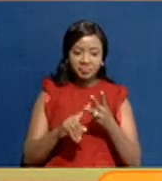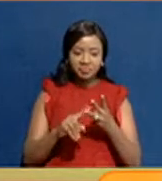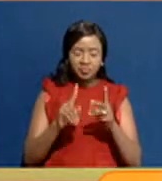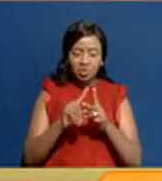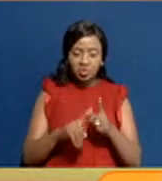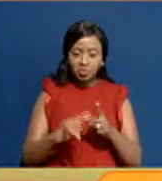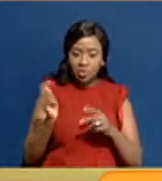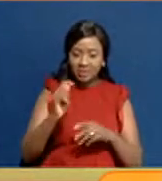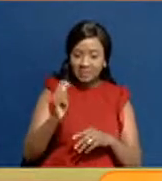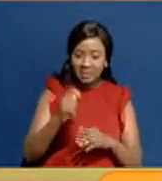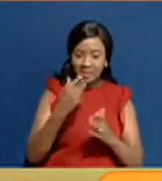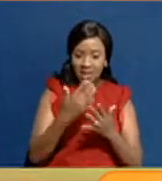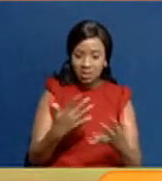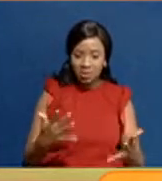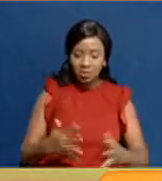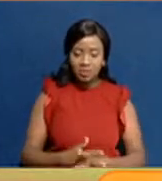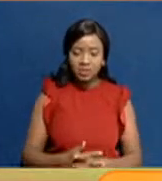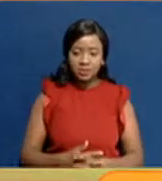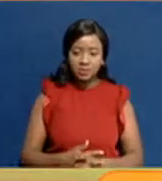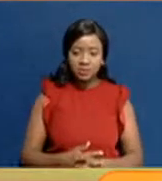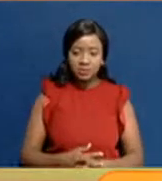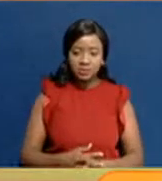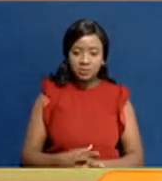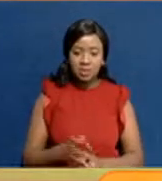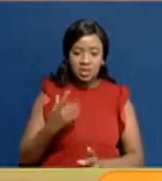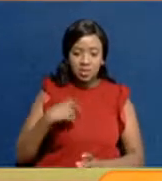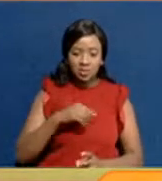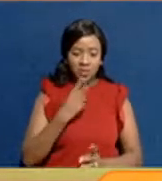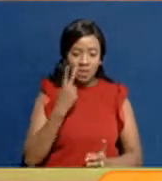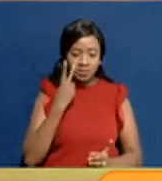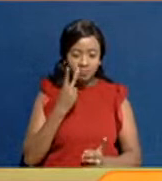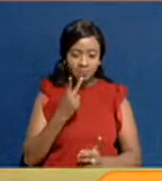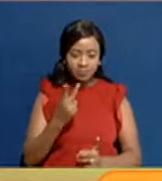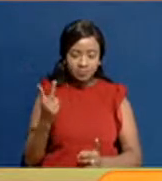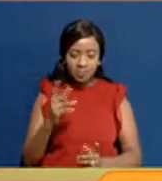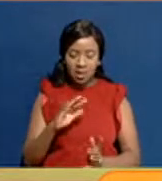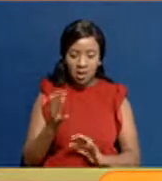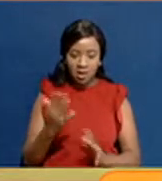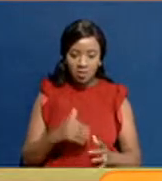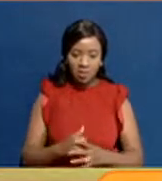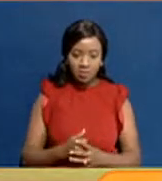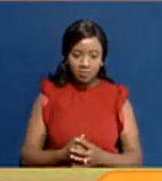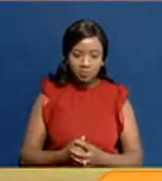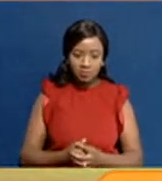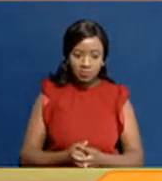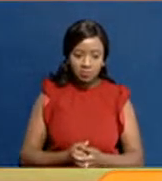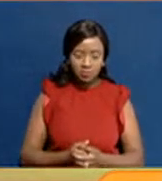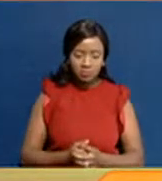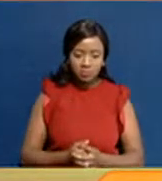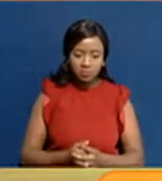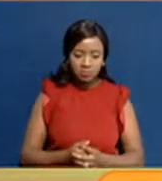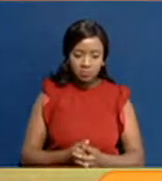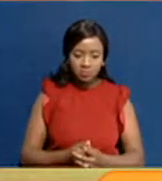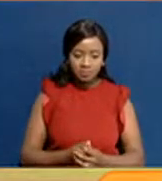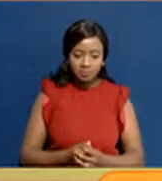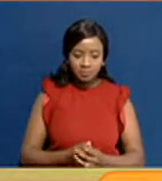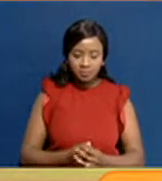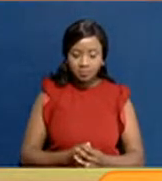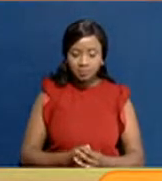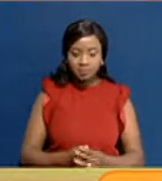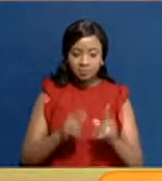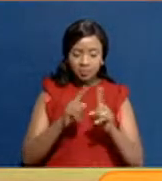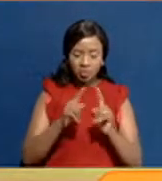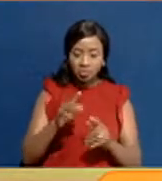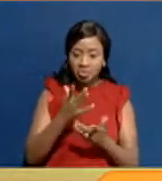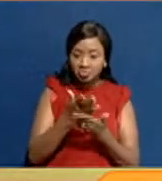tender documents. We count the fingers in the till and trace the hands backwards. And are